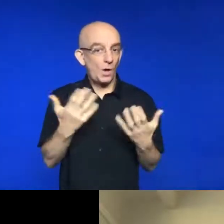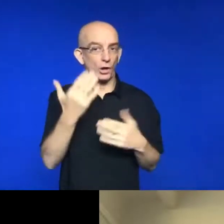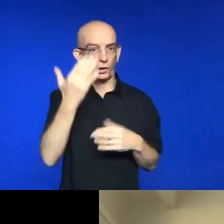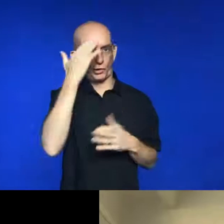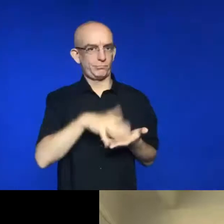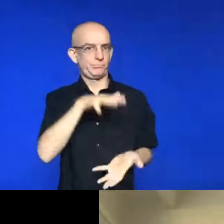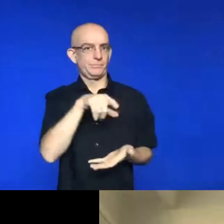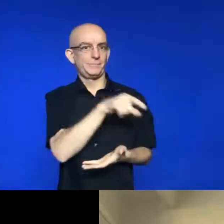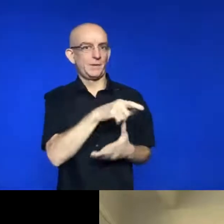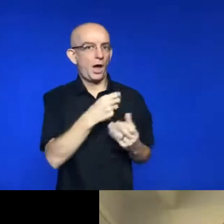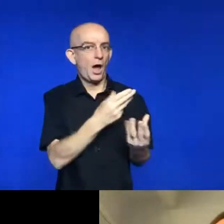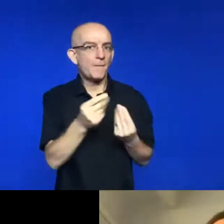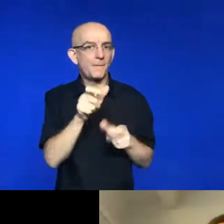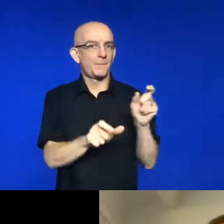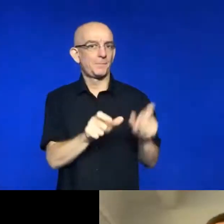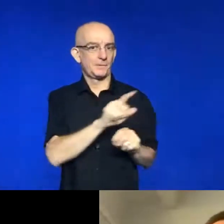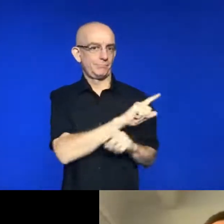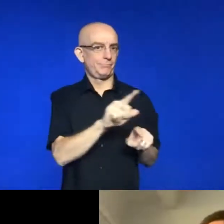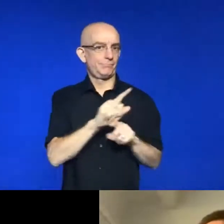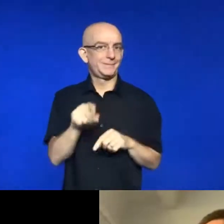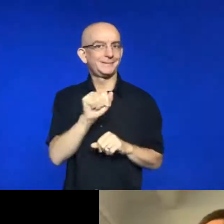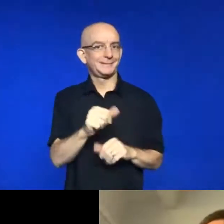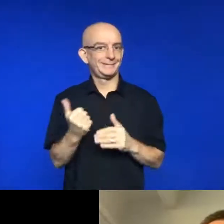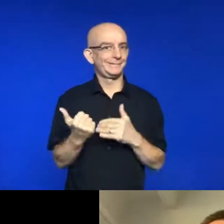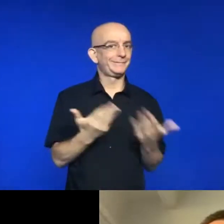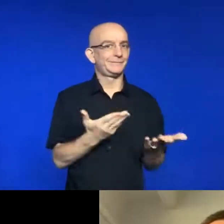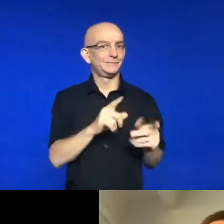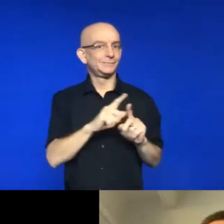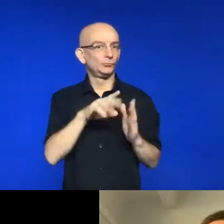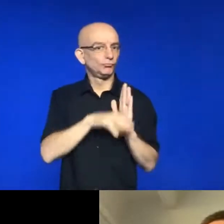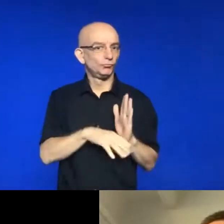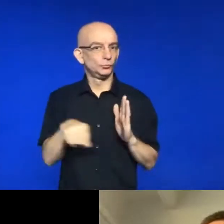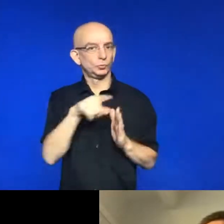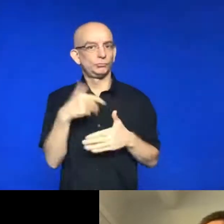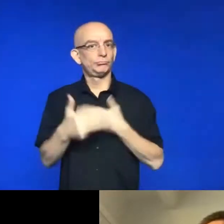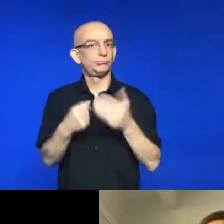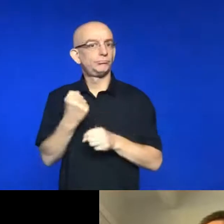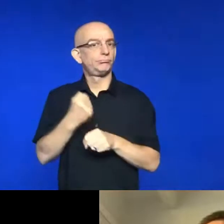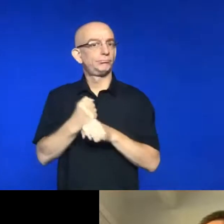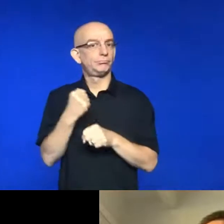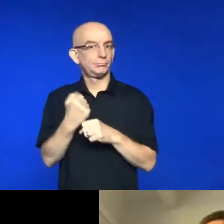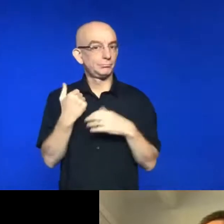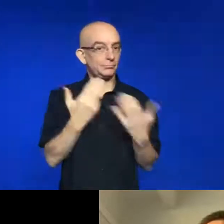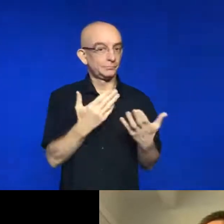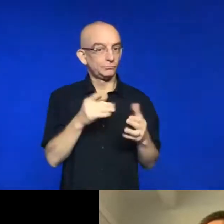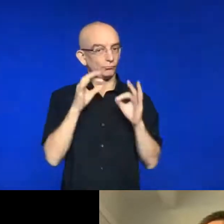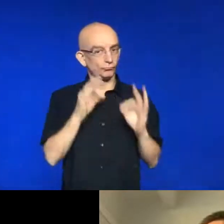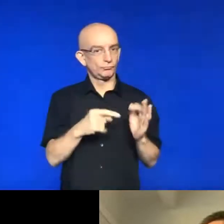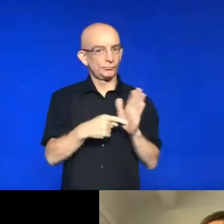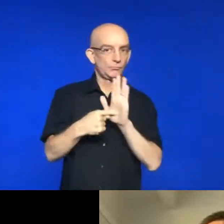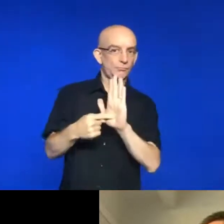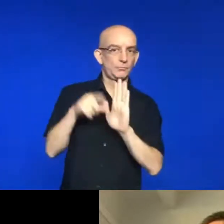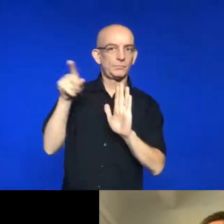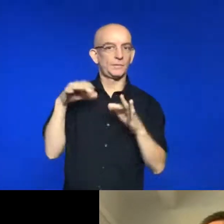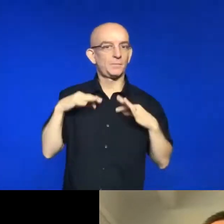anticipation for Ministry of Social Affairs or Ministry of Finance in anticipating what would be the fiscal impact